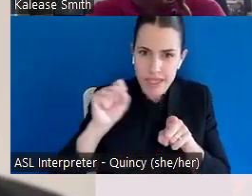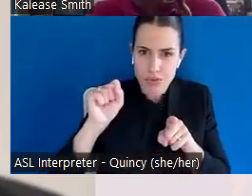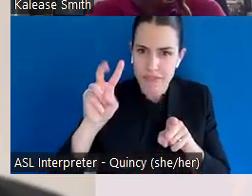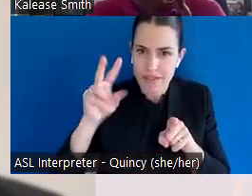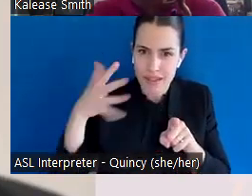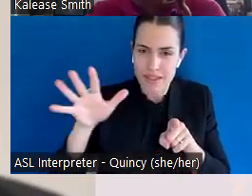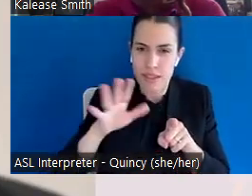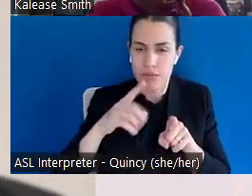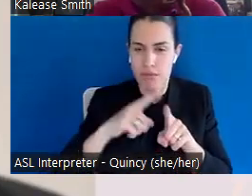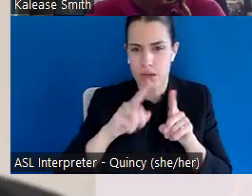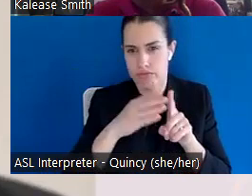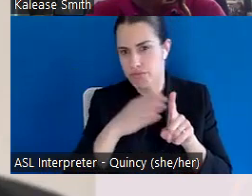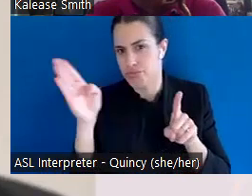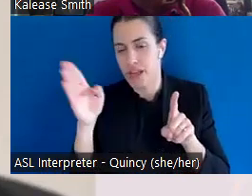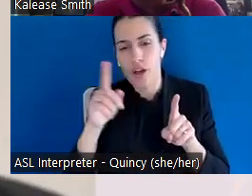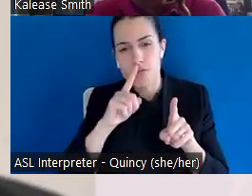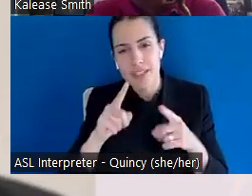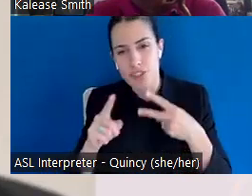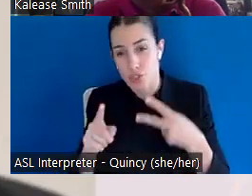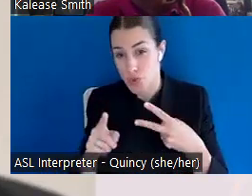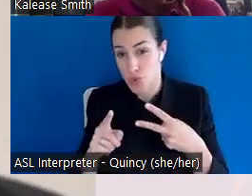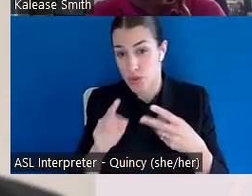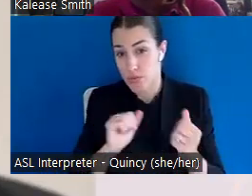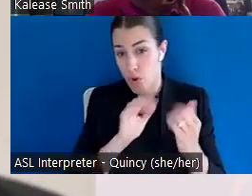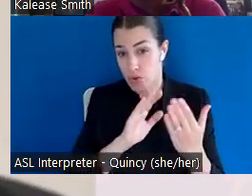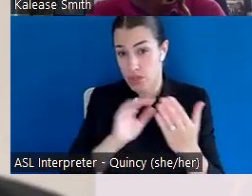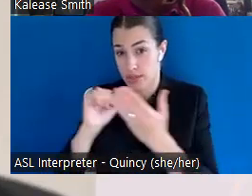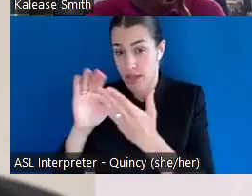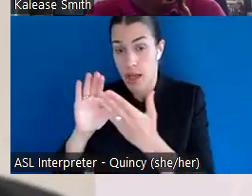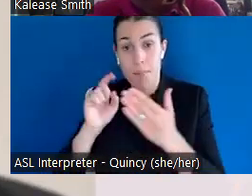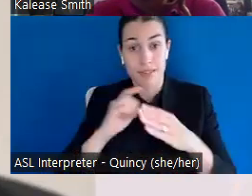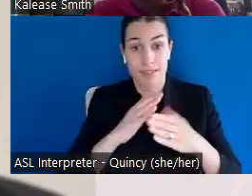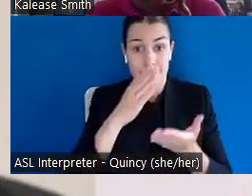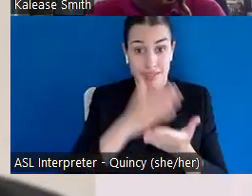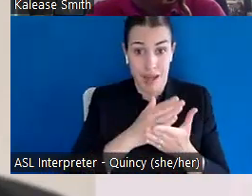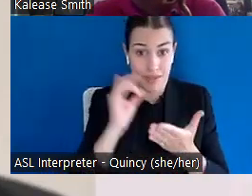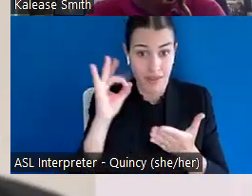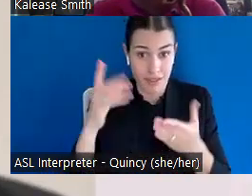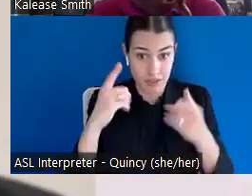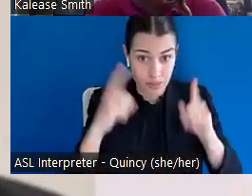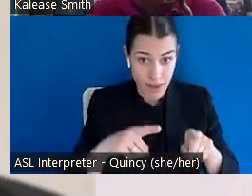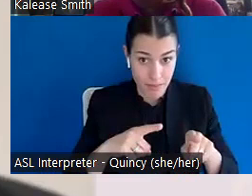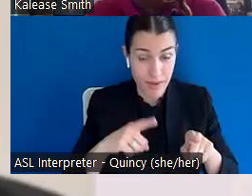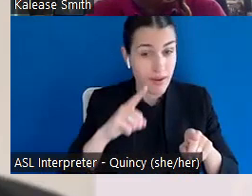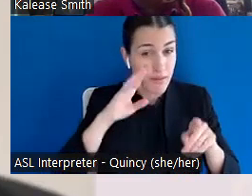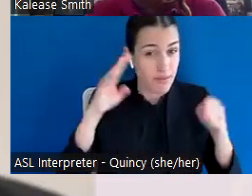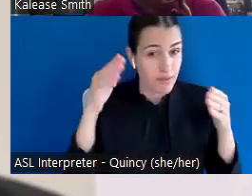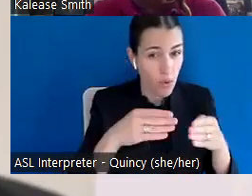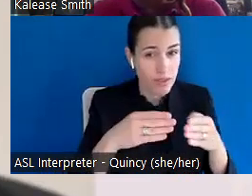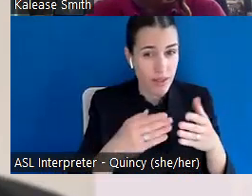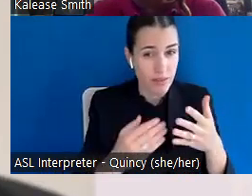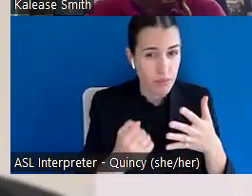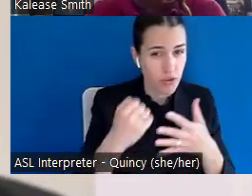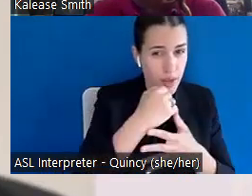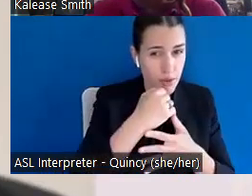to work, what I say, in two ways, not only do we have to stop the violence from happening, so really trying to focus on that primary